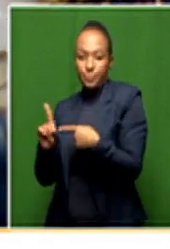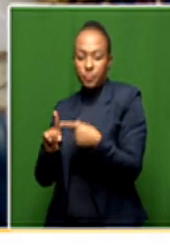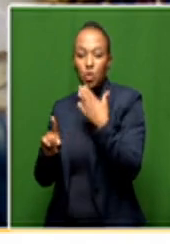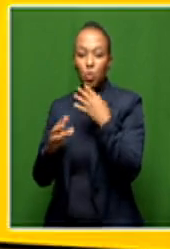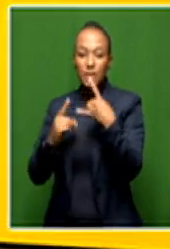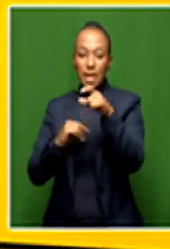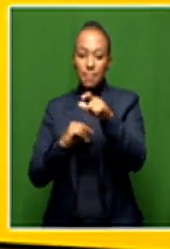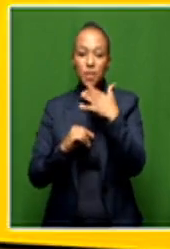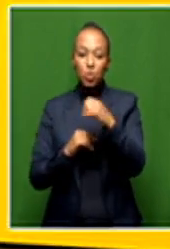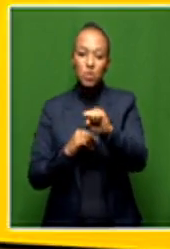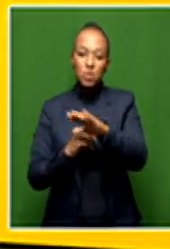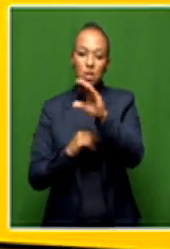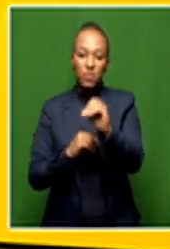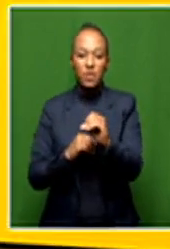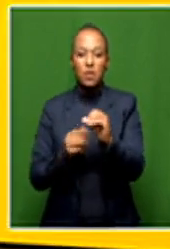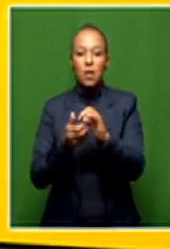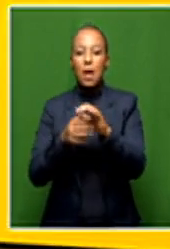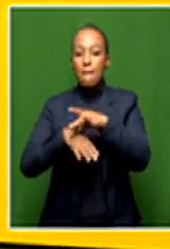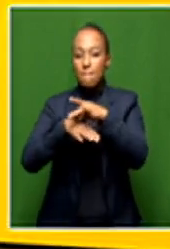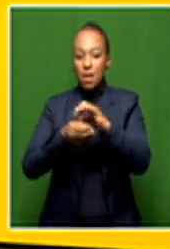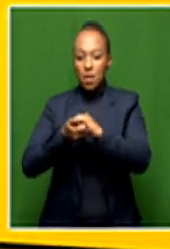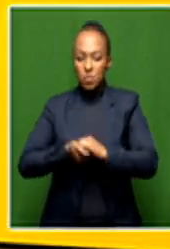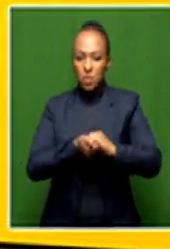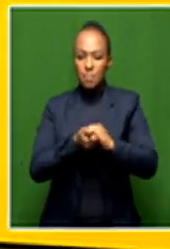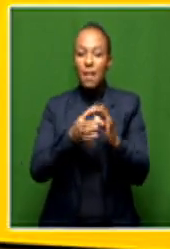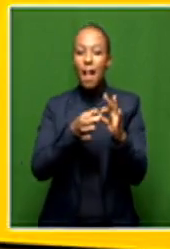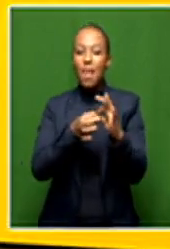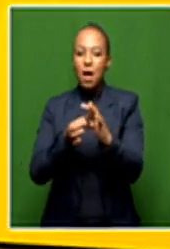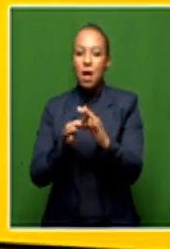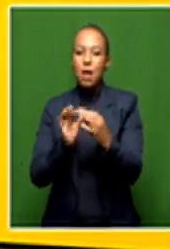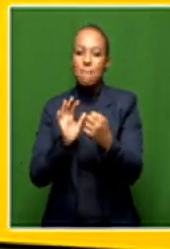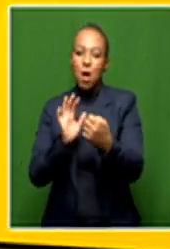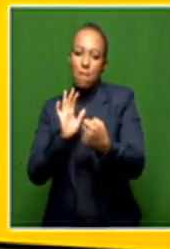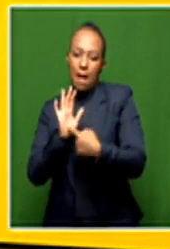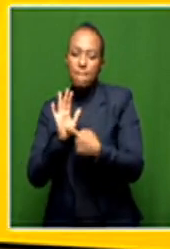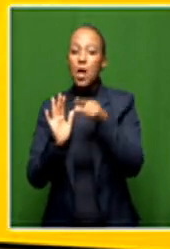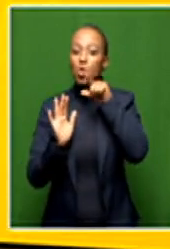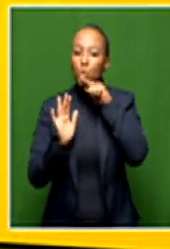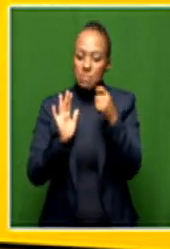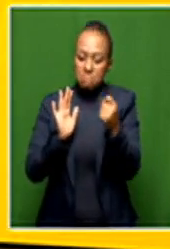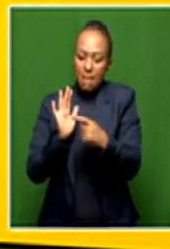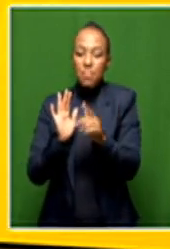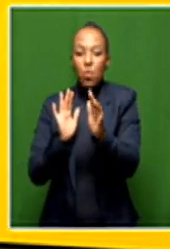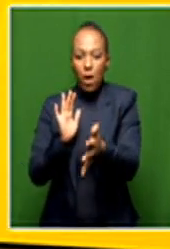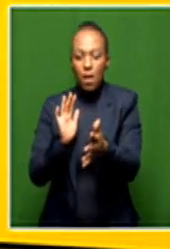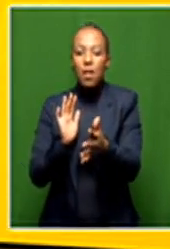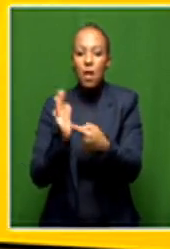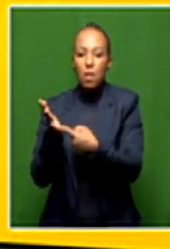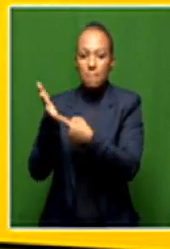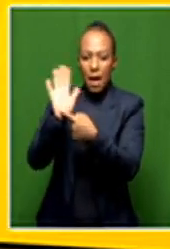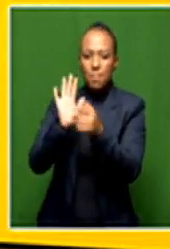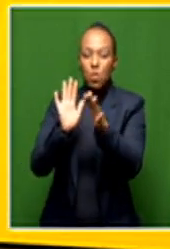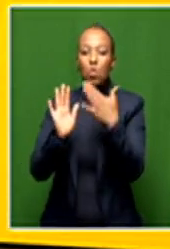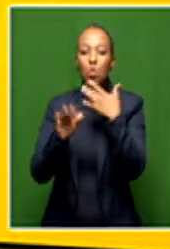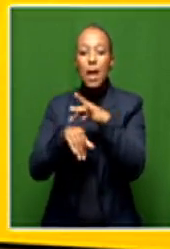of the South African Medical Association. Got the link. I'm actually going to just tweet it out there, just in case you have missed it. We'll put that out there of where